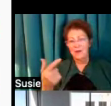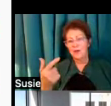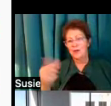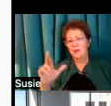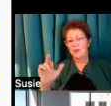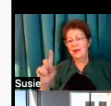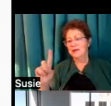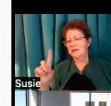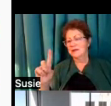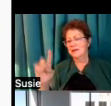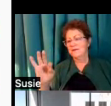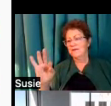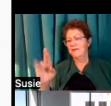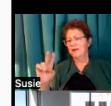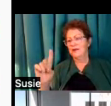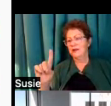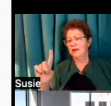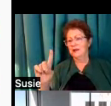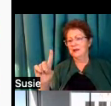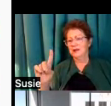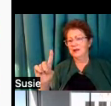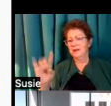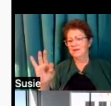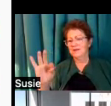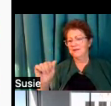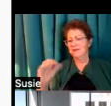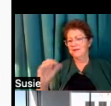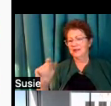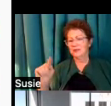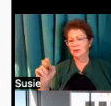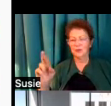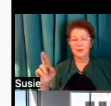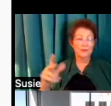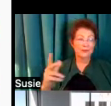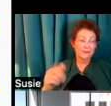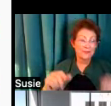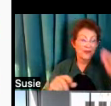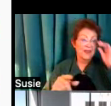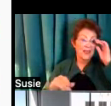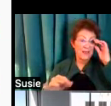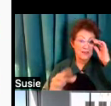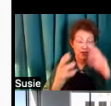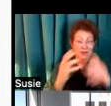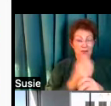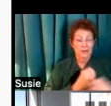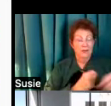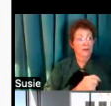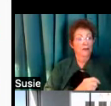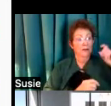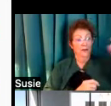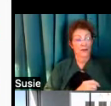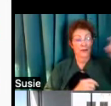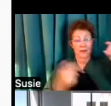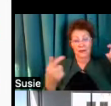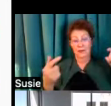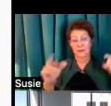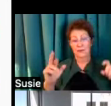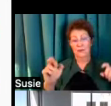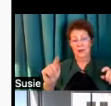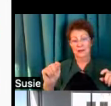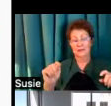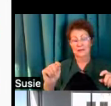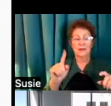factor. Yeah, I mean, I guess that can, like, grant funds, if you have an existing grant, you're going to be subject to